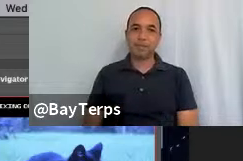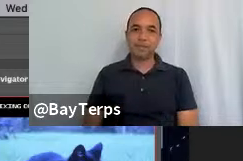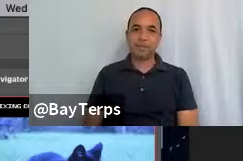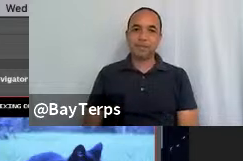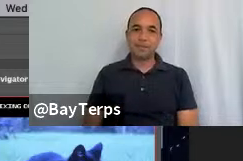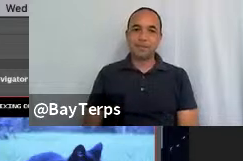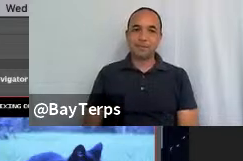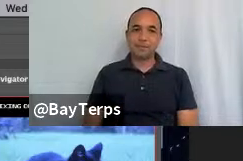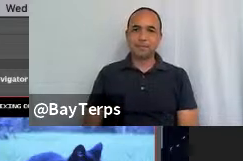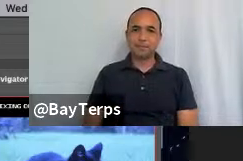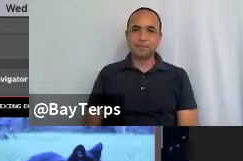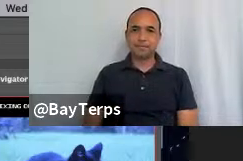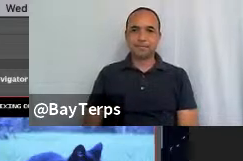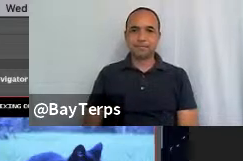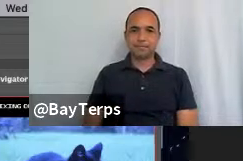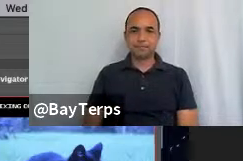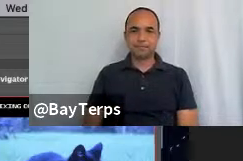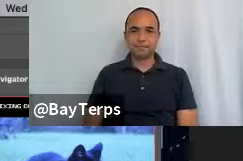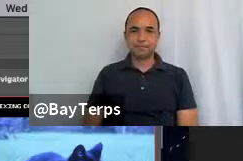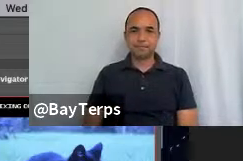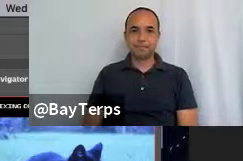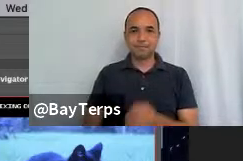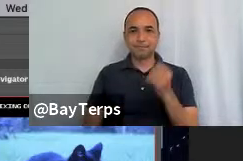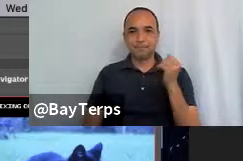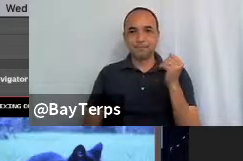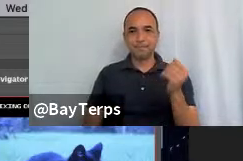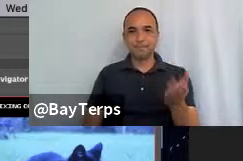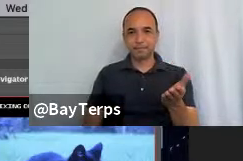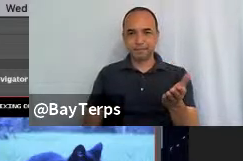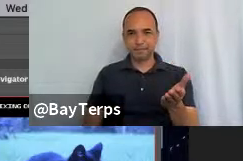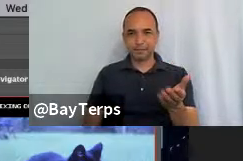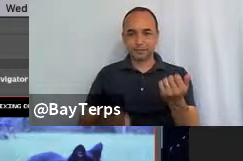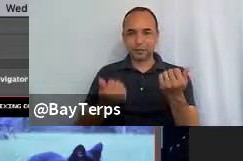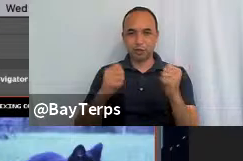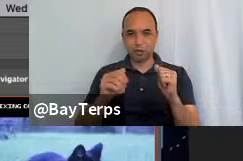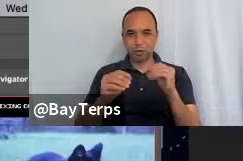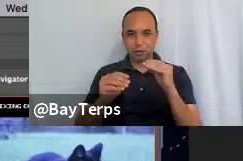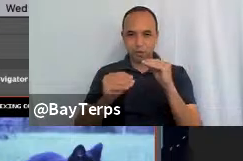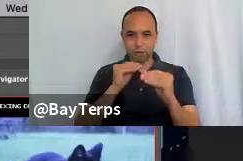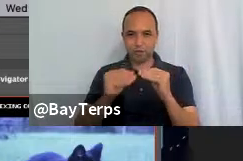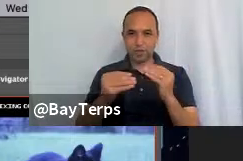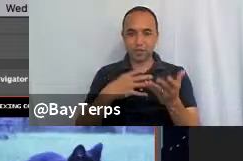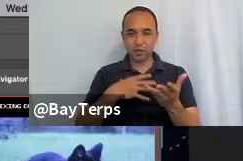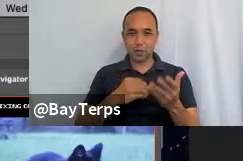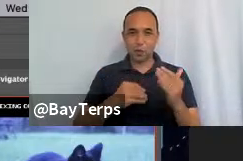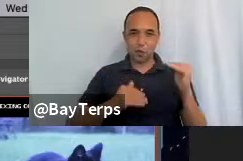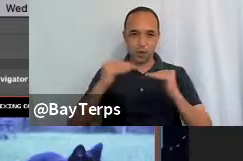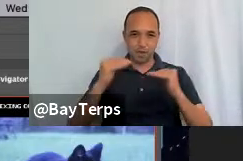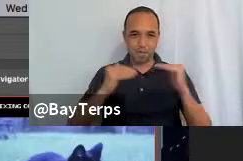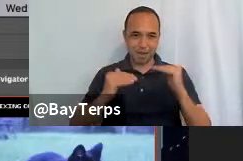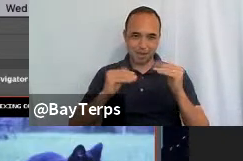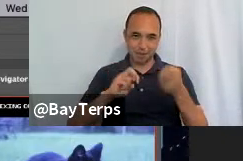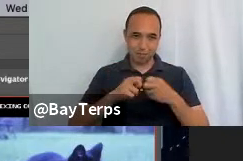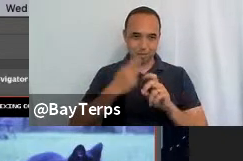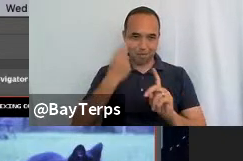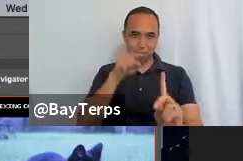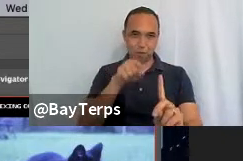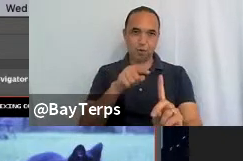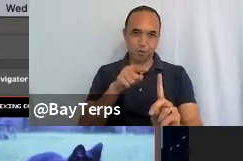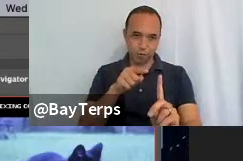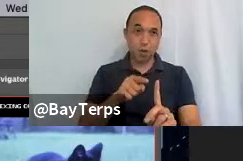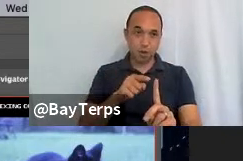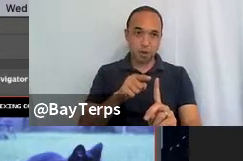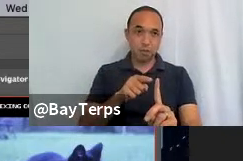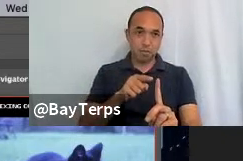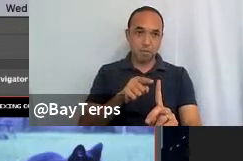And this basically tries to fix the white balance issue for you. So this is a